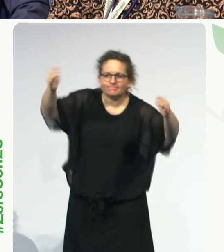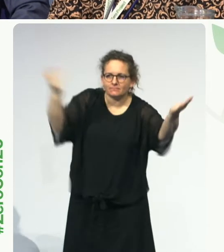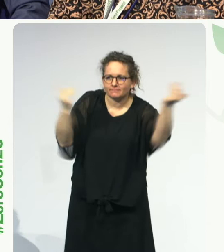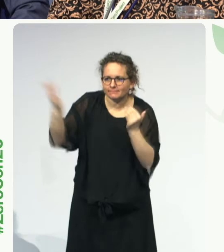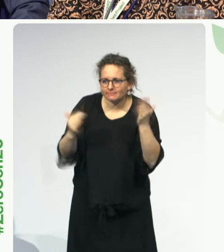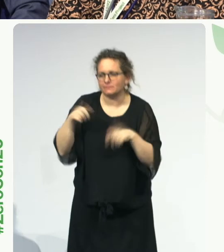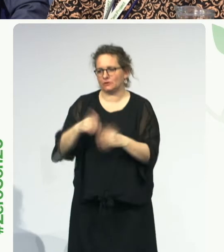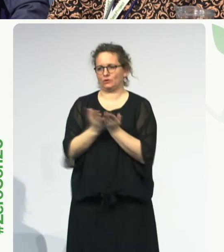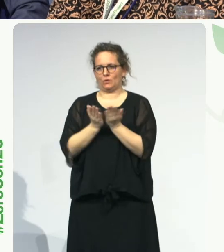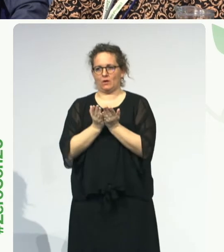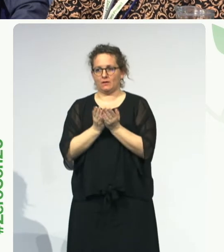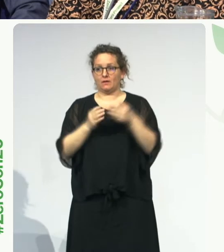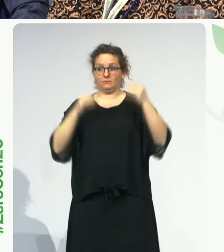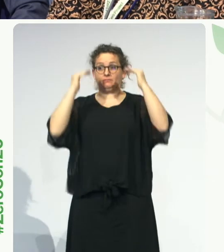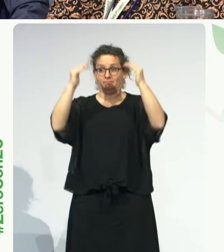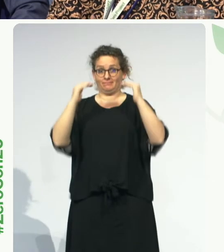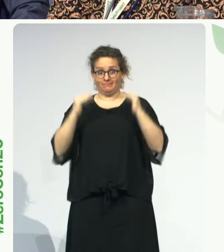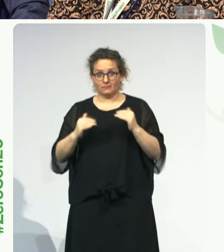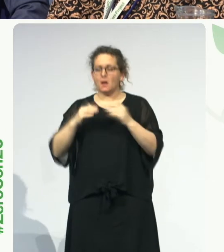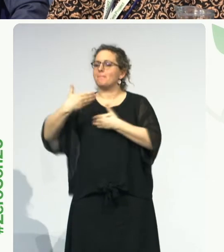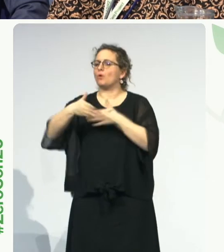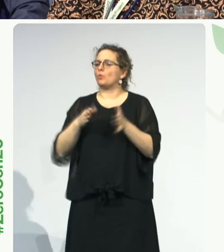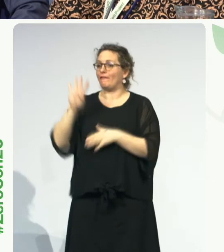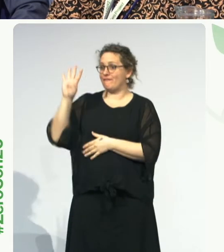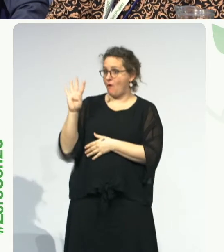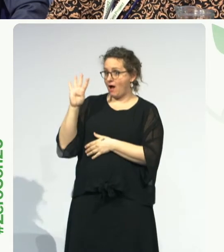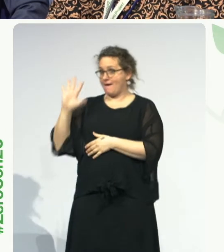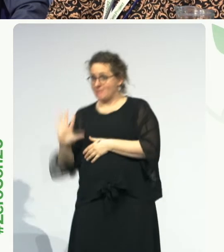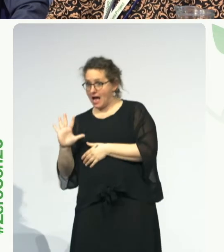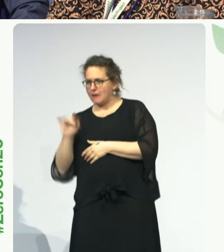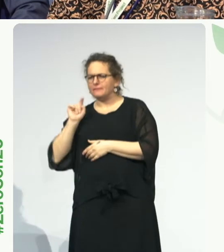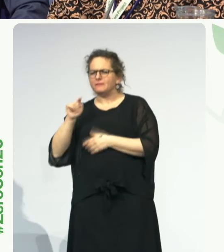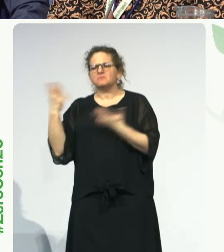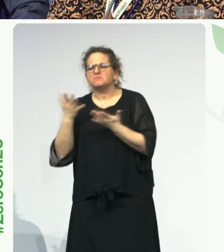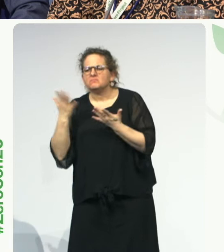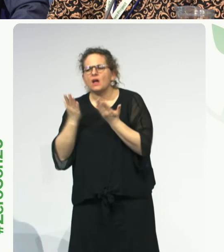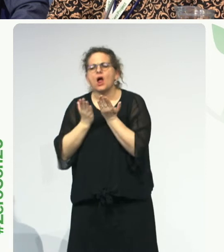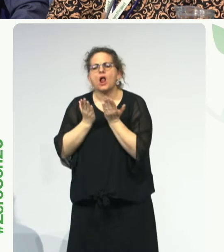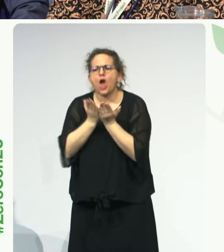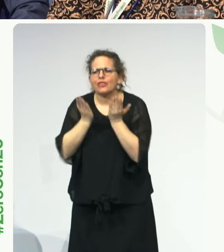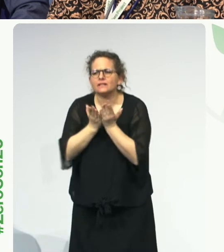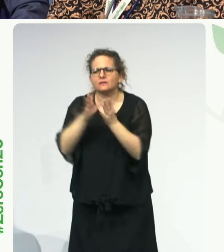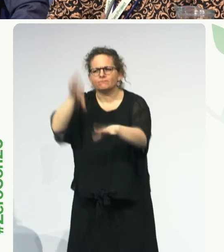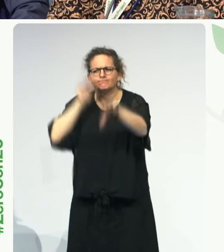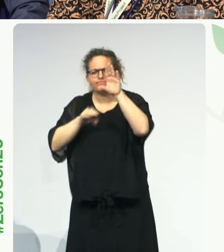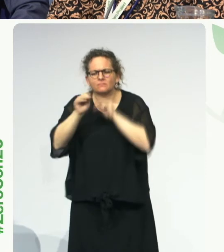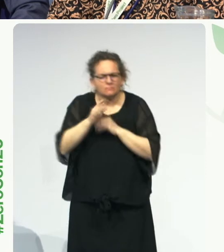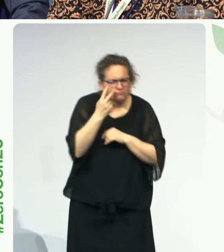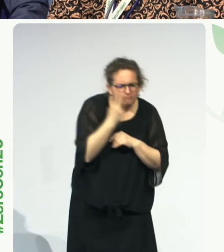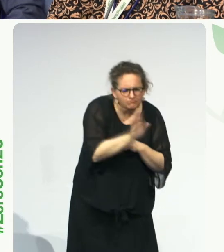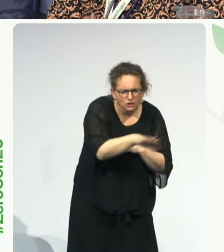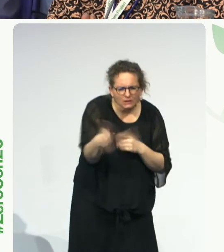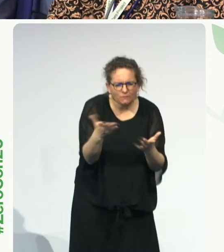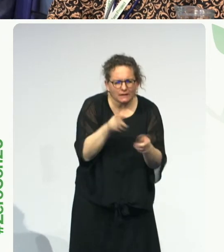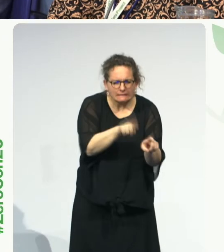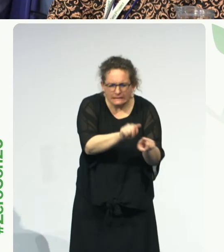on screening and identification of learning needs. The 5th module is on